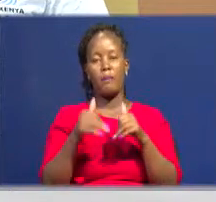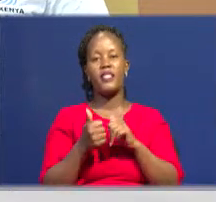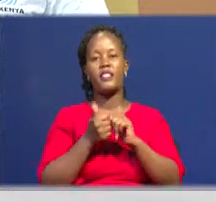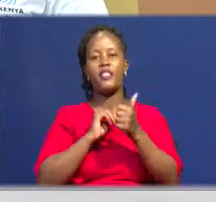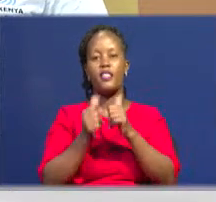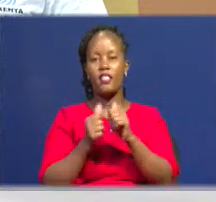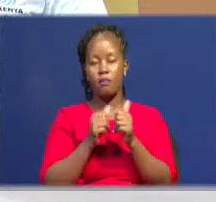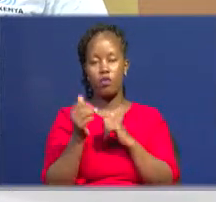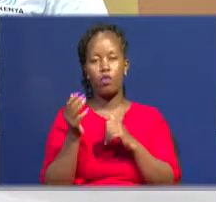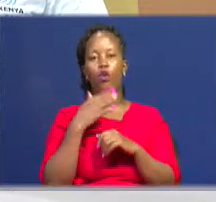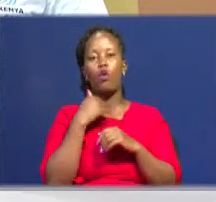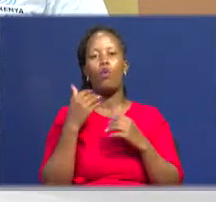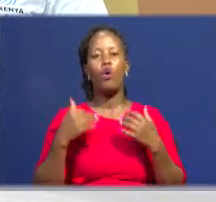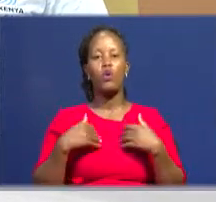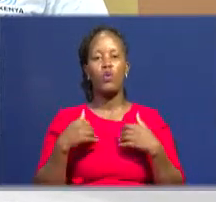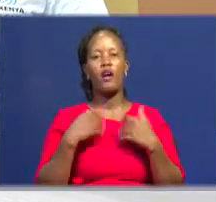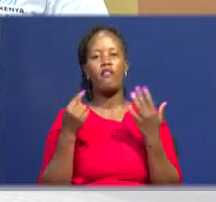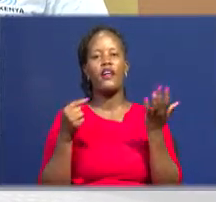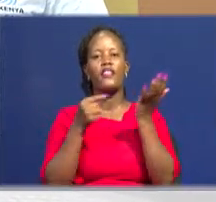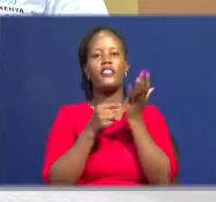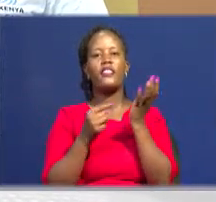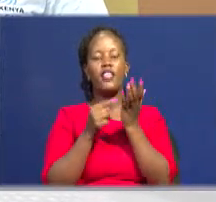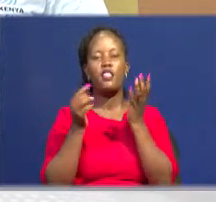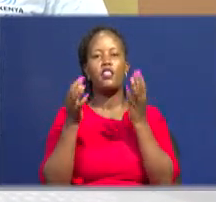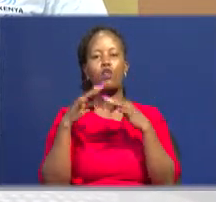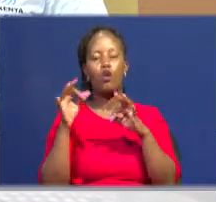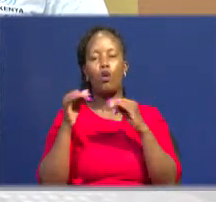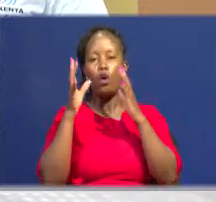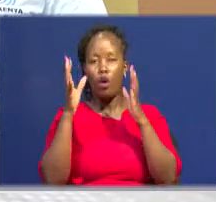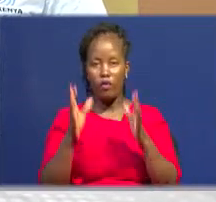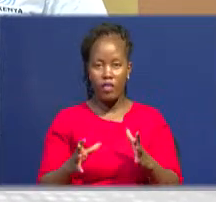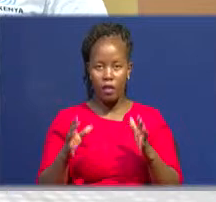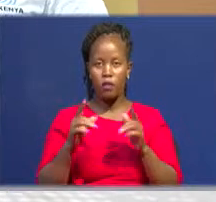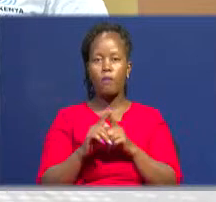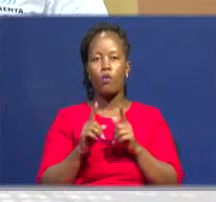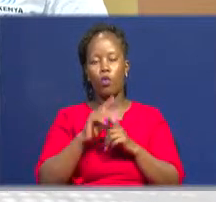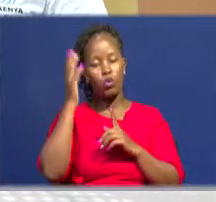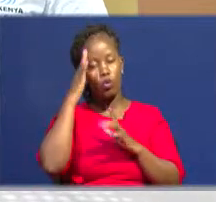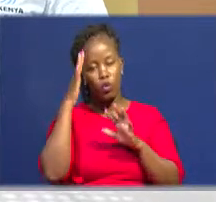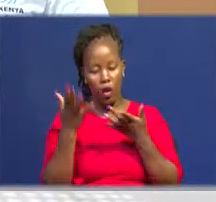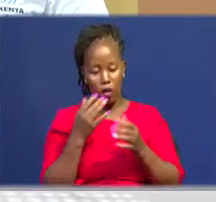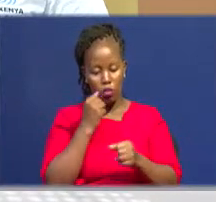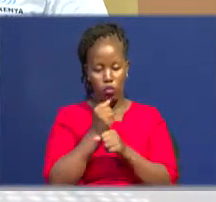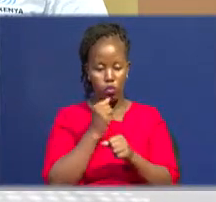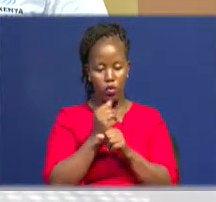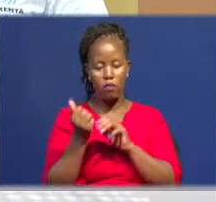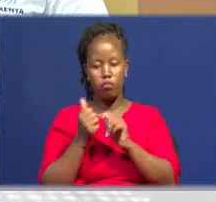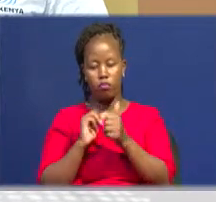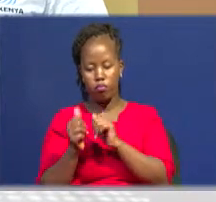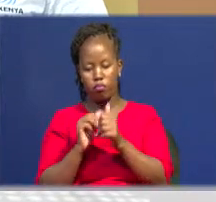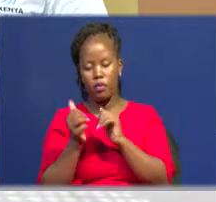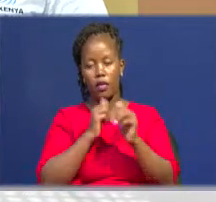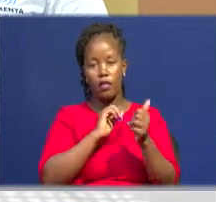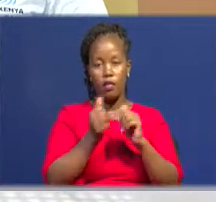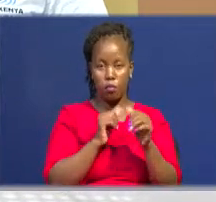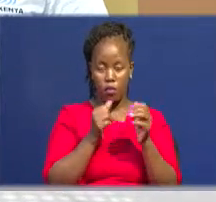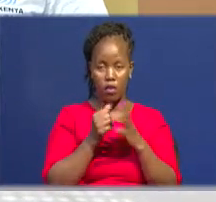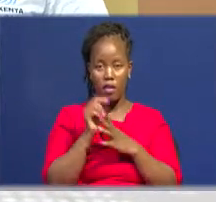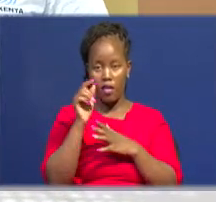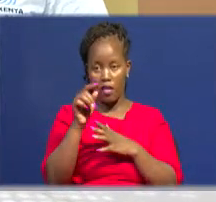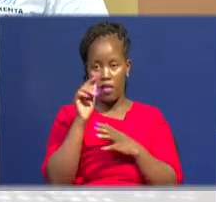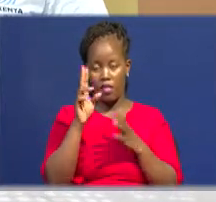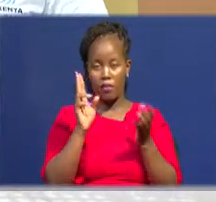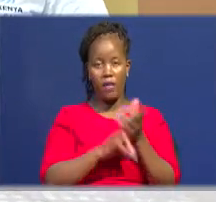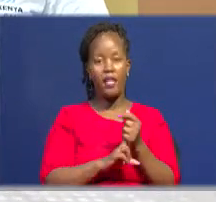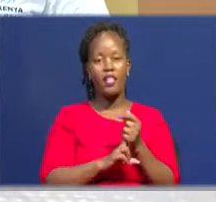technical officers, the sports officers, they'll be able to learn on how to conduct sports in the region. So I think it's a partnership that is just going beyond the